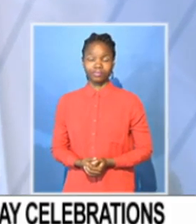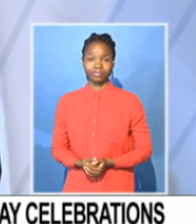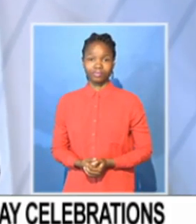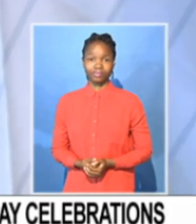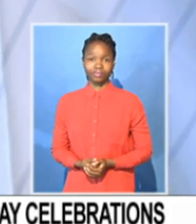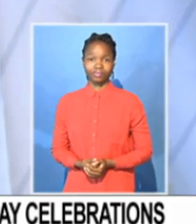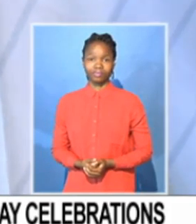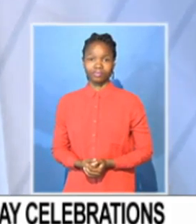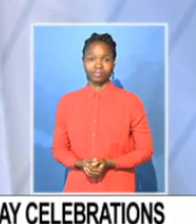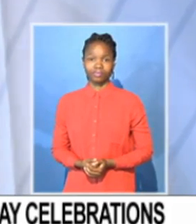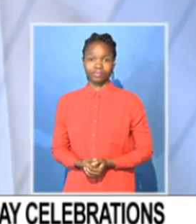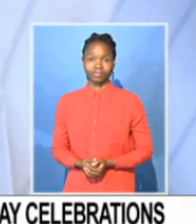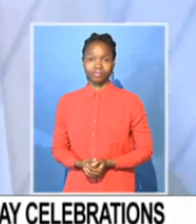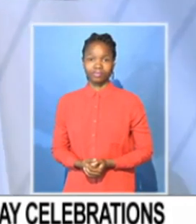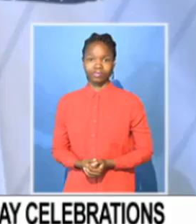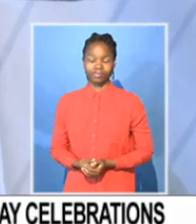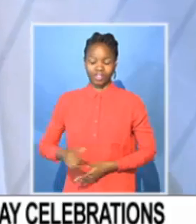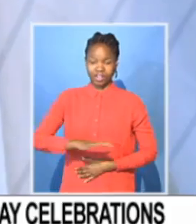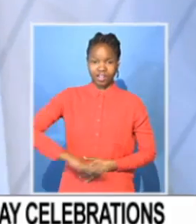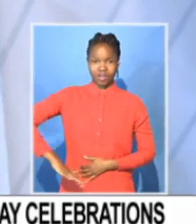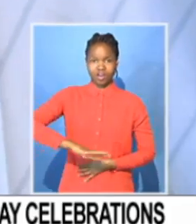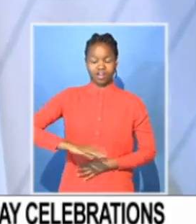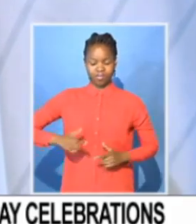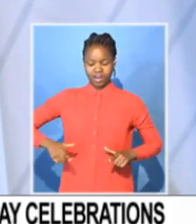Last year in the Limpopo